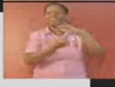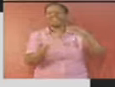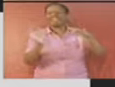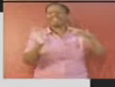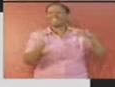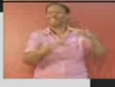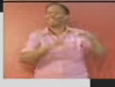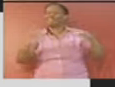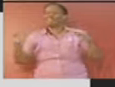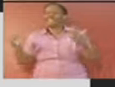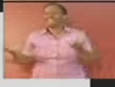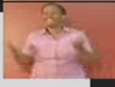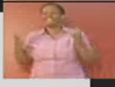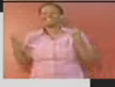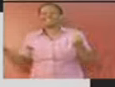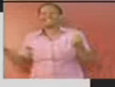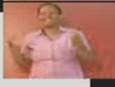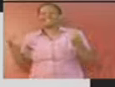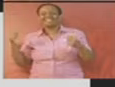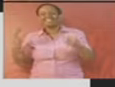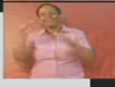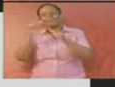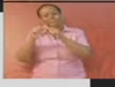of different bubbles.